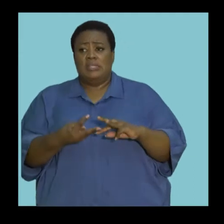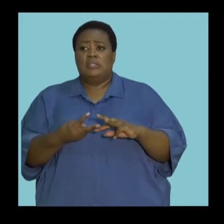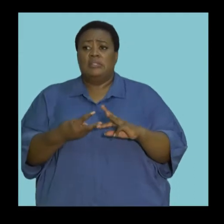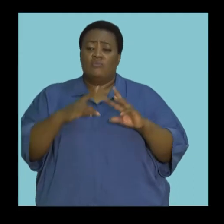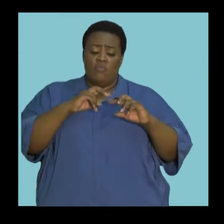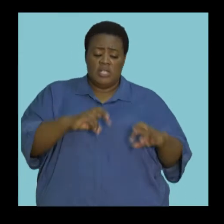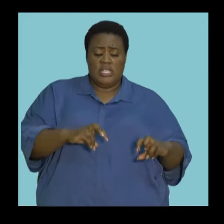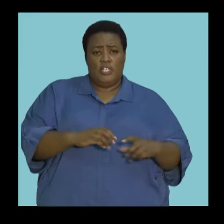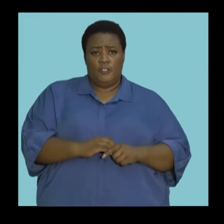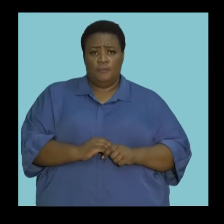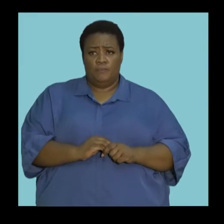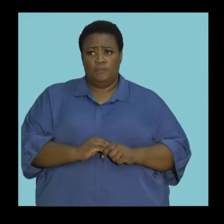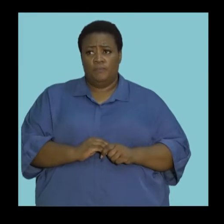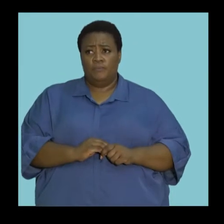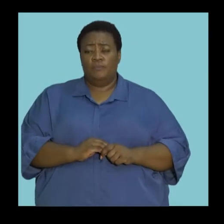investigations.